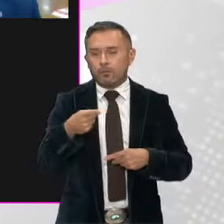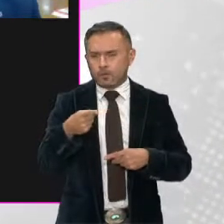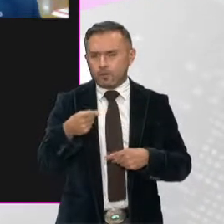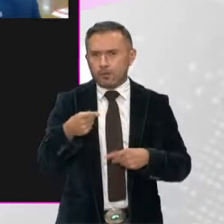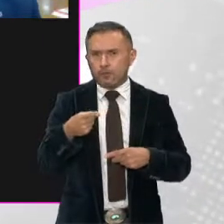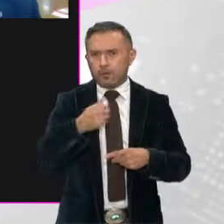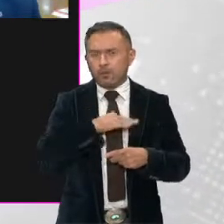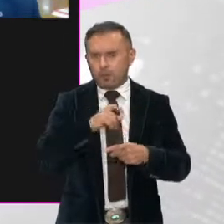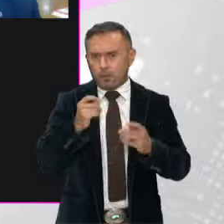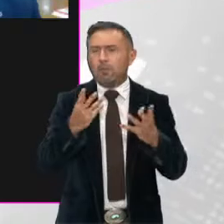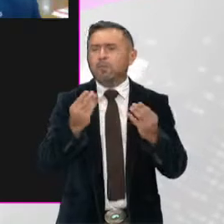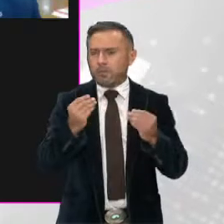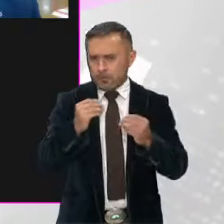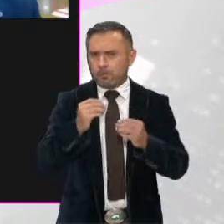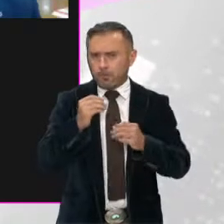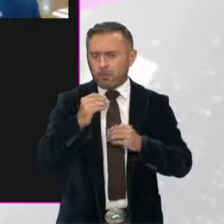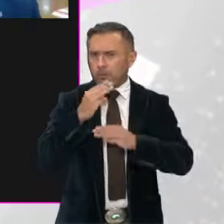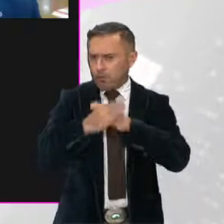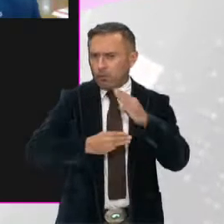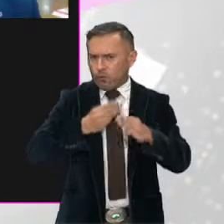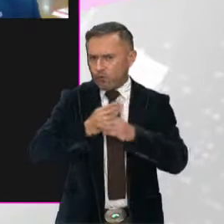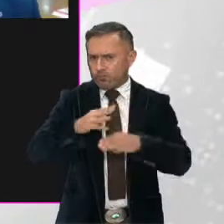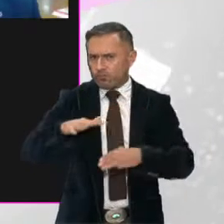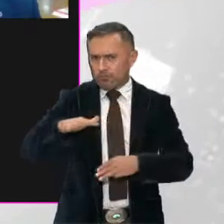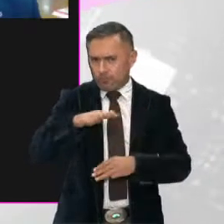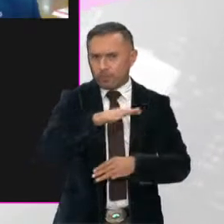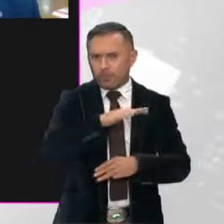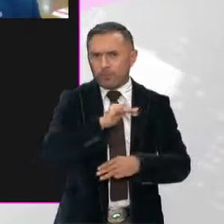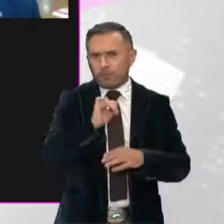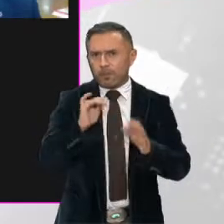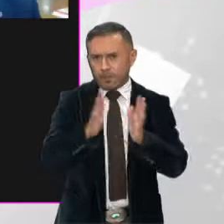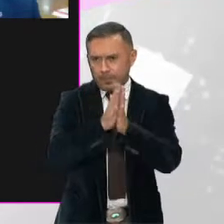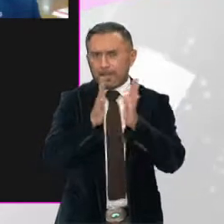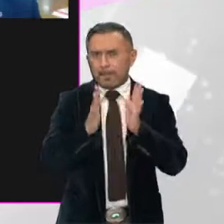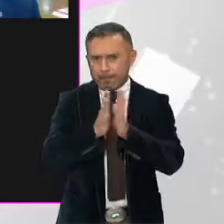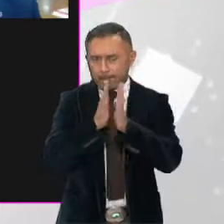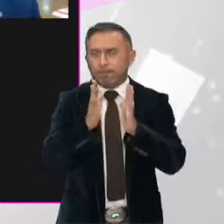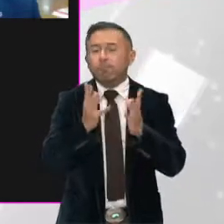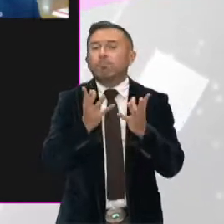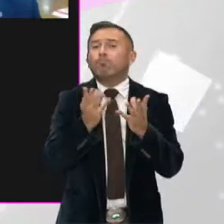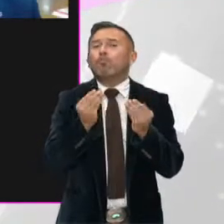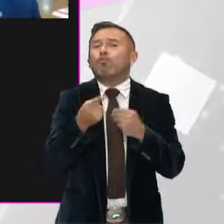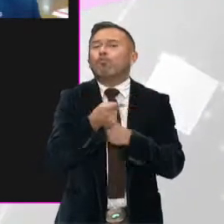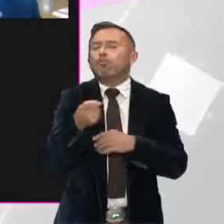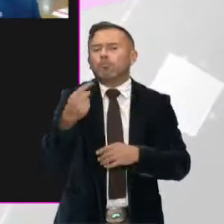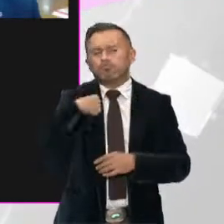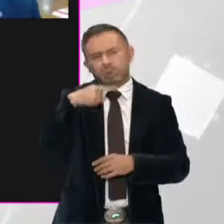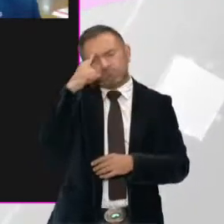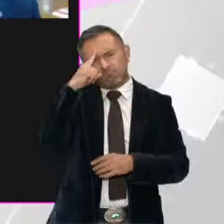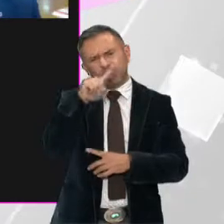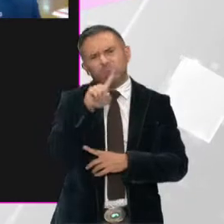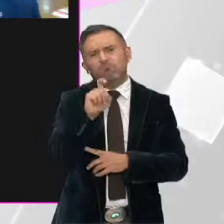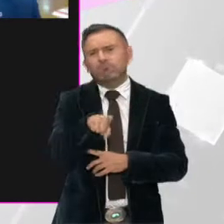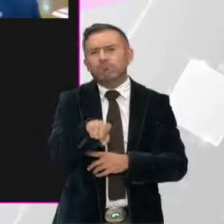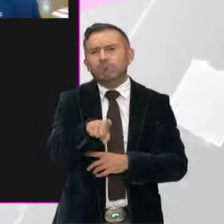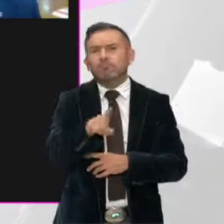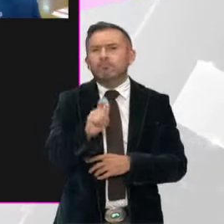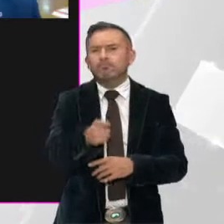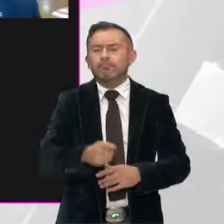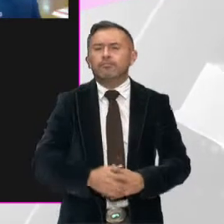I imagine that many of the participants in this session, as